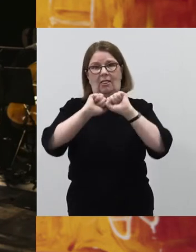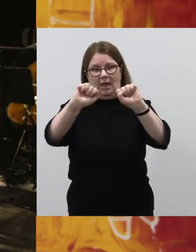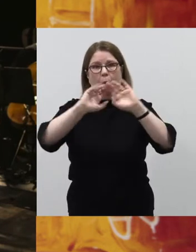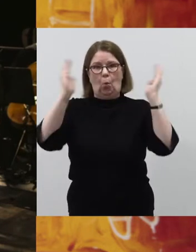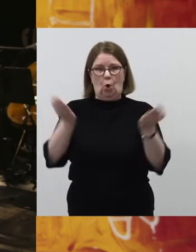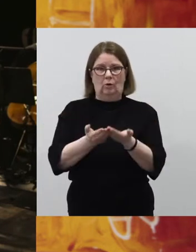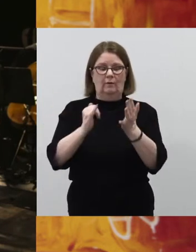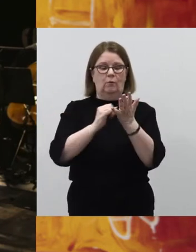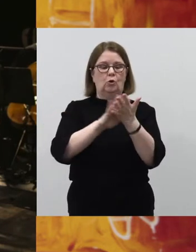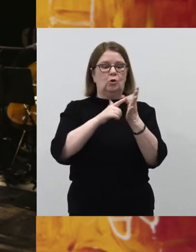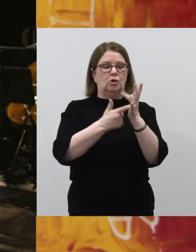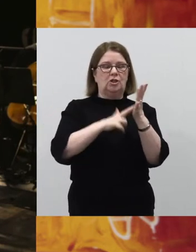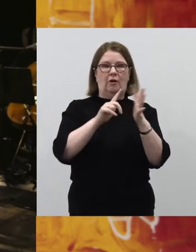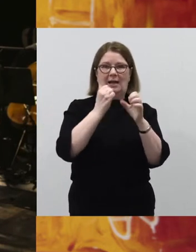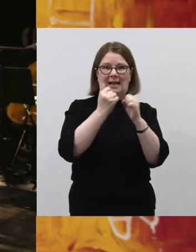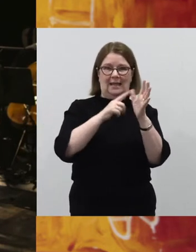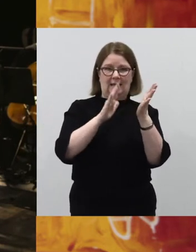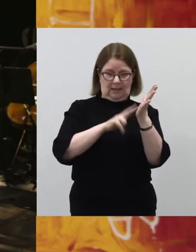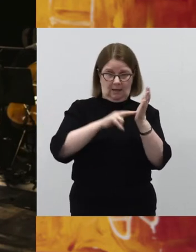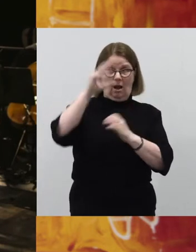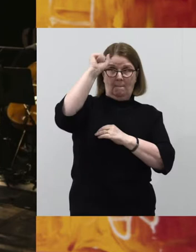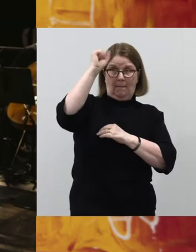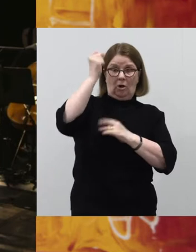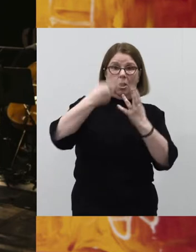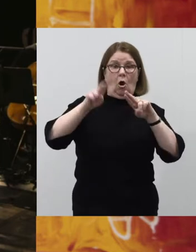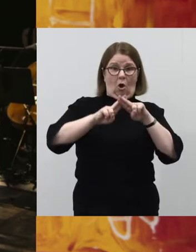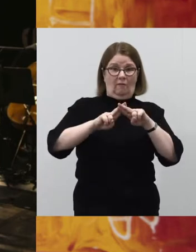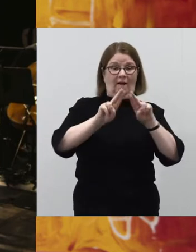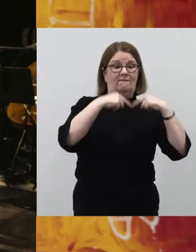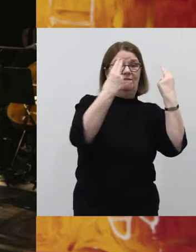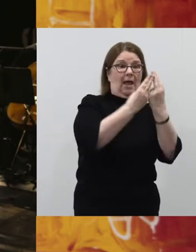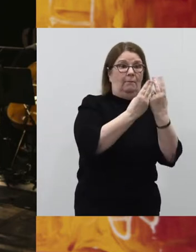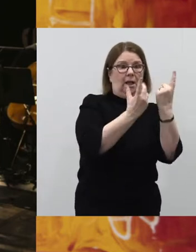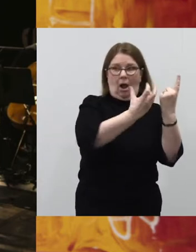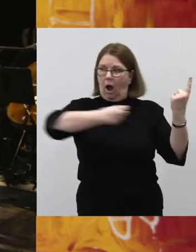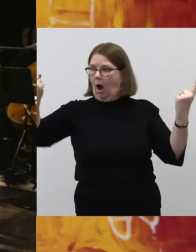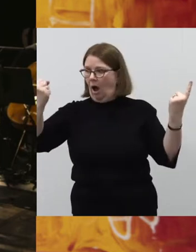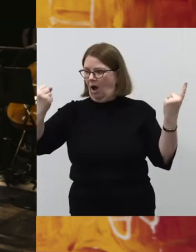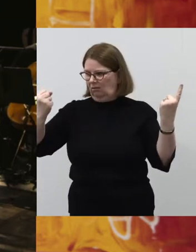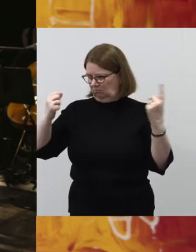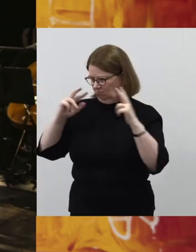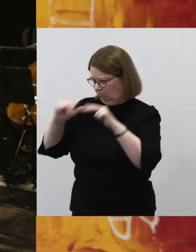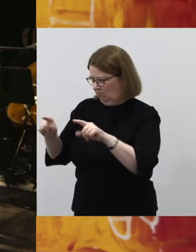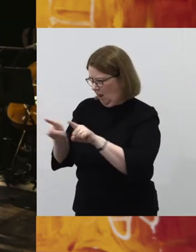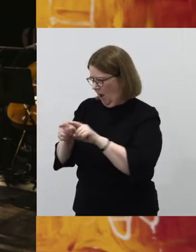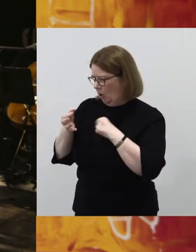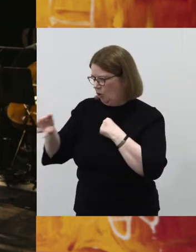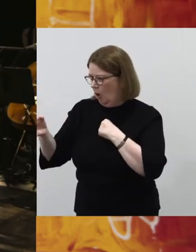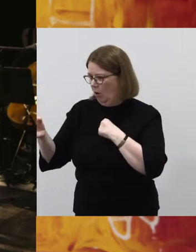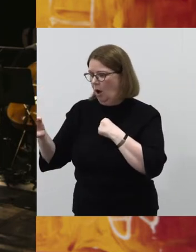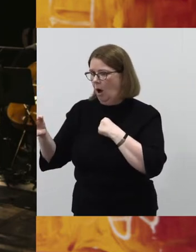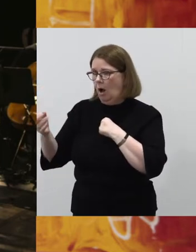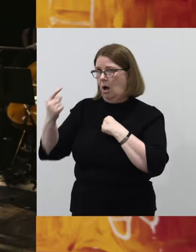this is one of the most powerful motivating forces for many artists when embracing a career in the arts. The challenge is